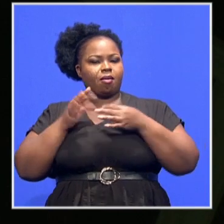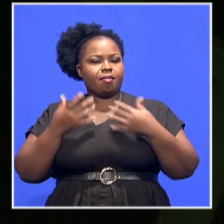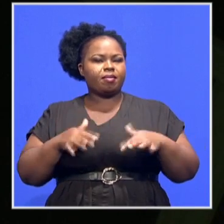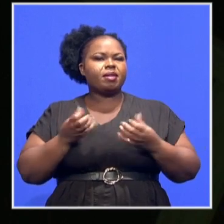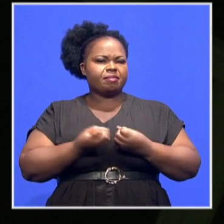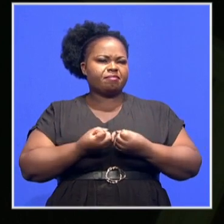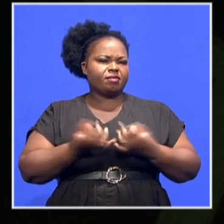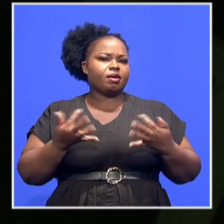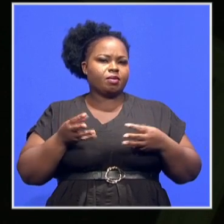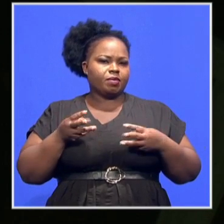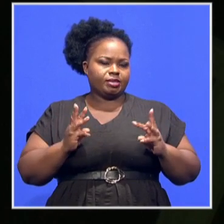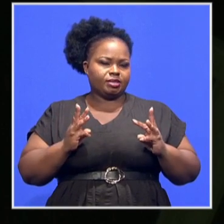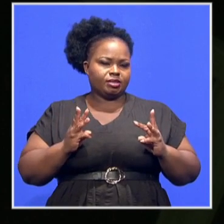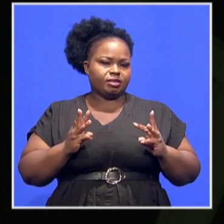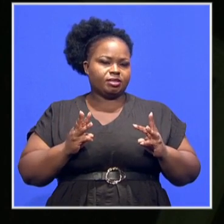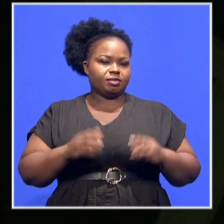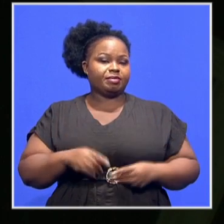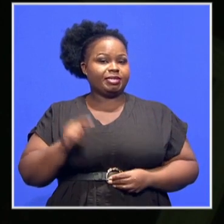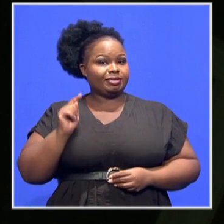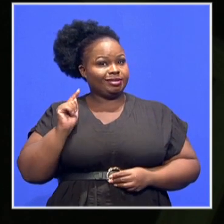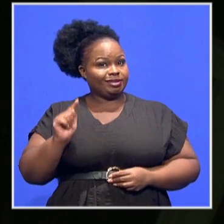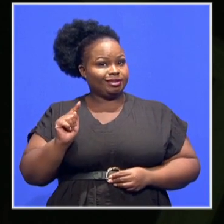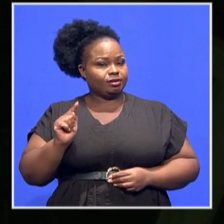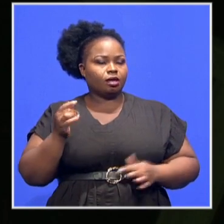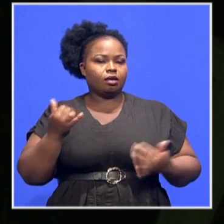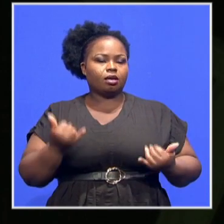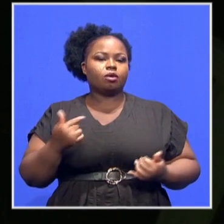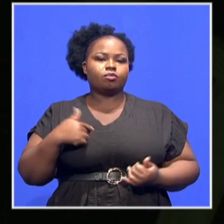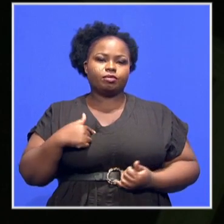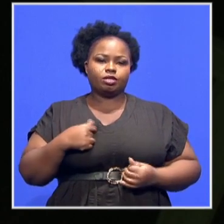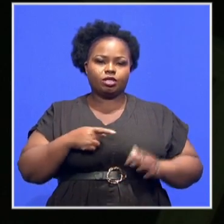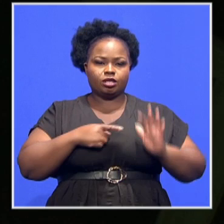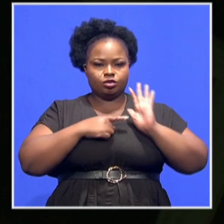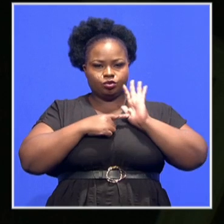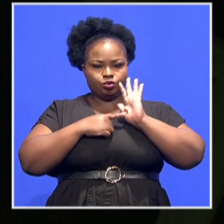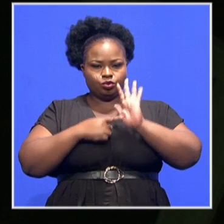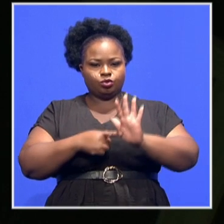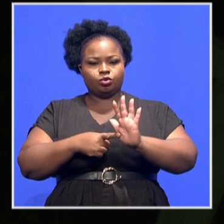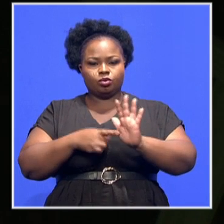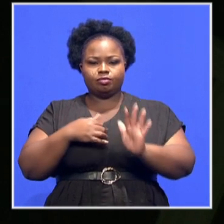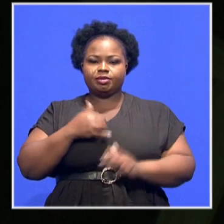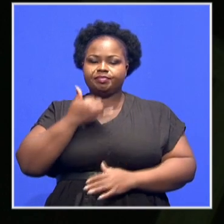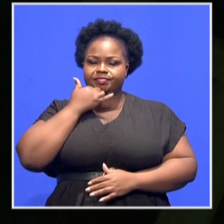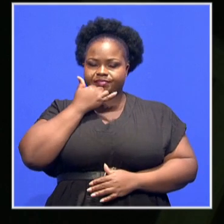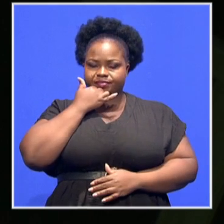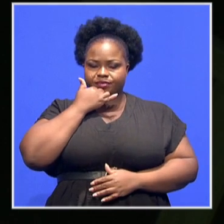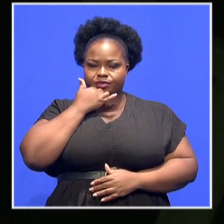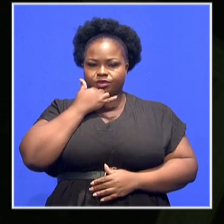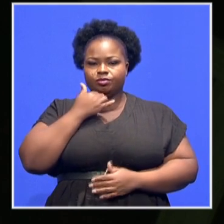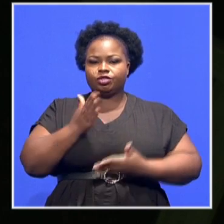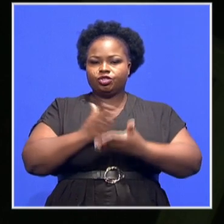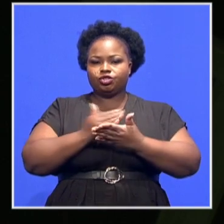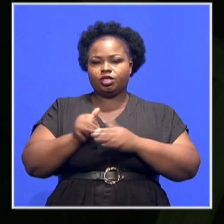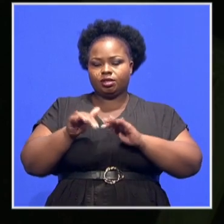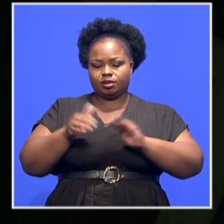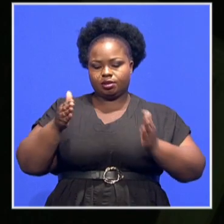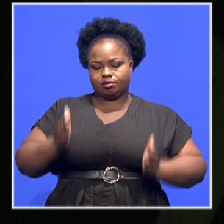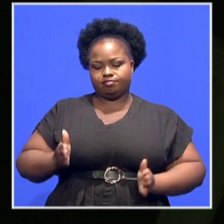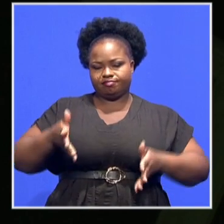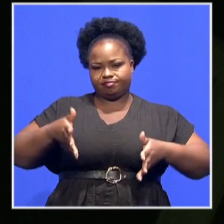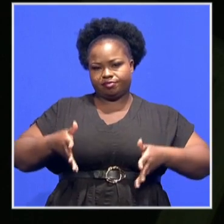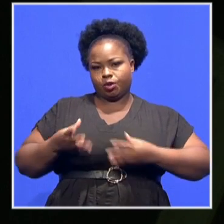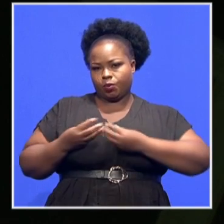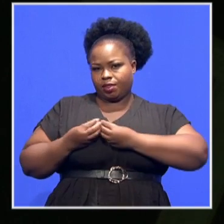fronts, and it is with this that I show my delight to be sharing the stage with him,